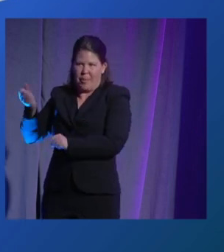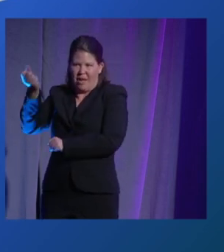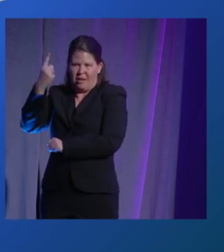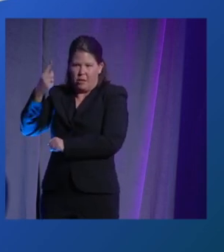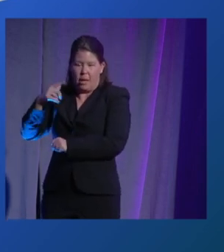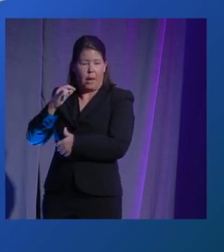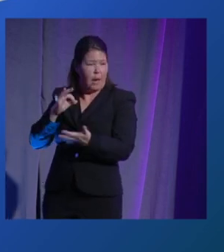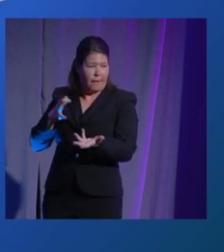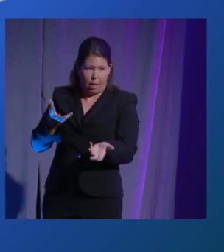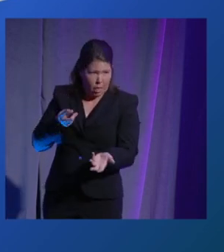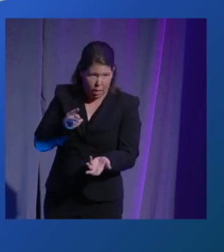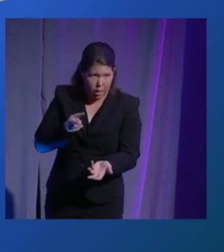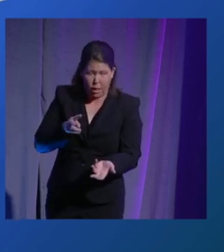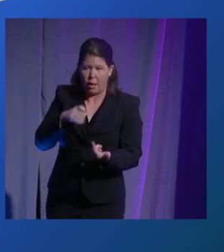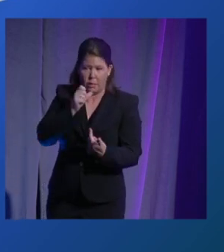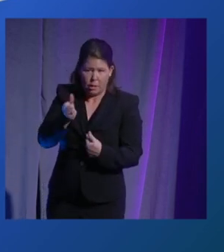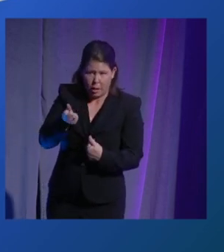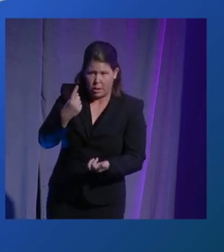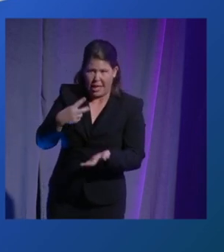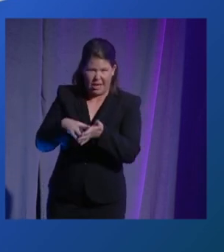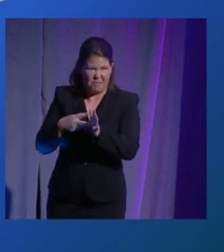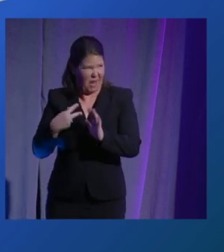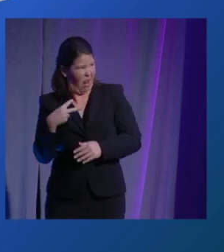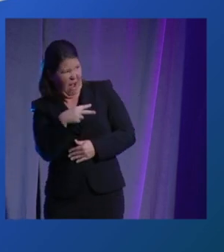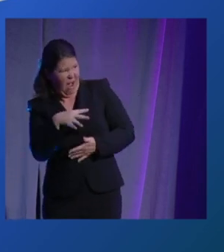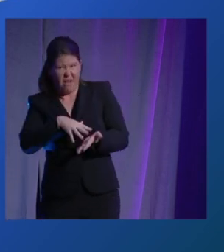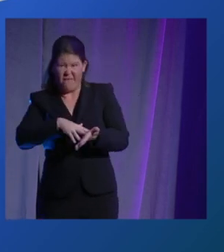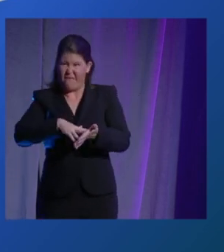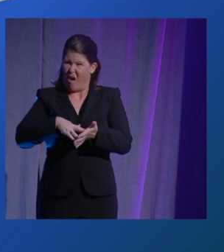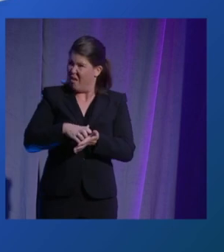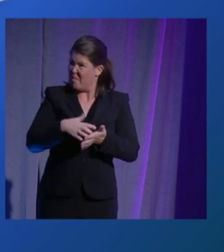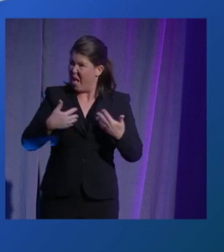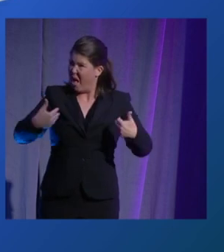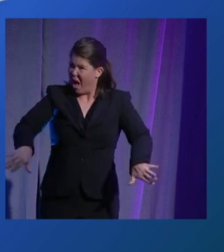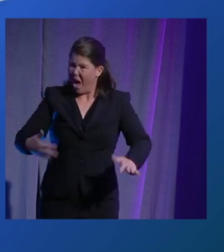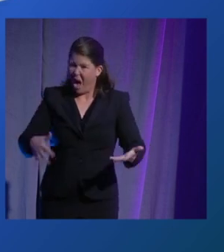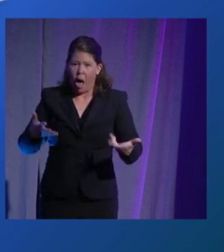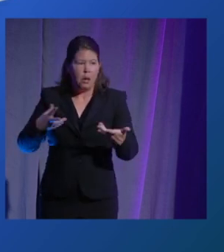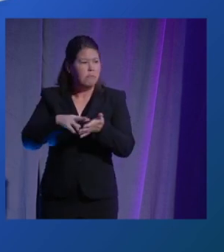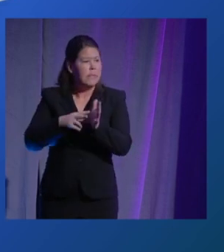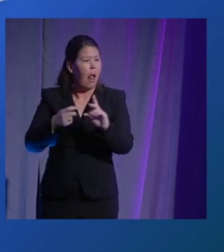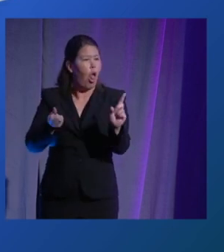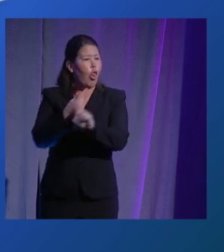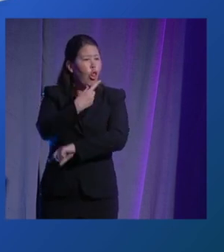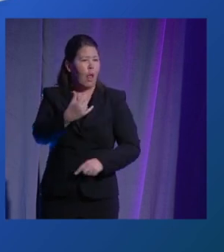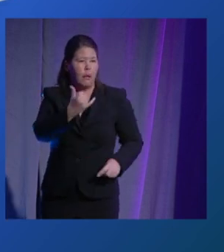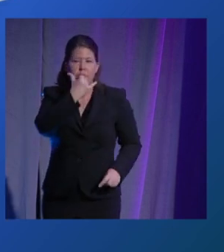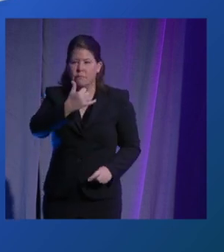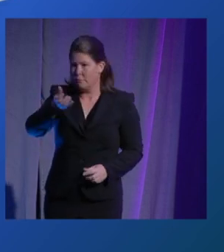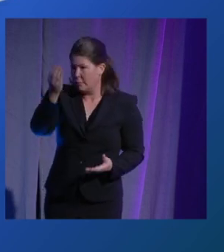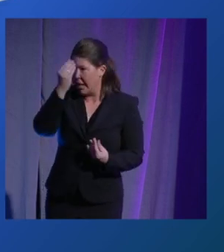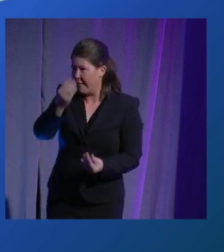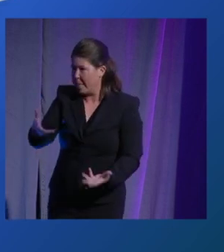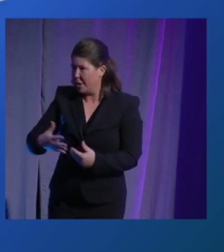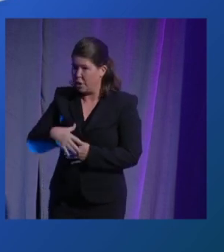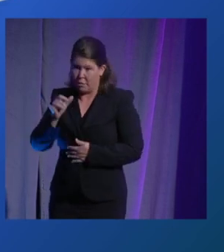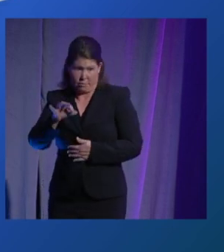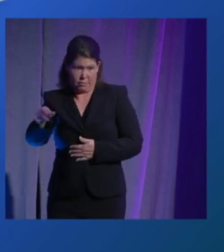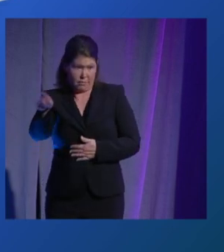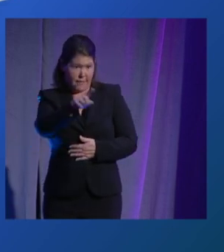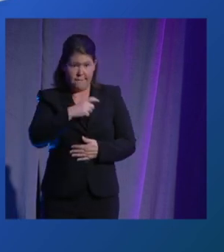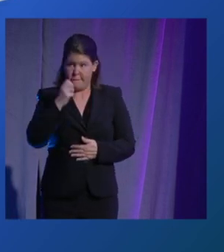to say misinformation right if you don't know that it is completely capable today for somebody to generate a